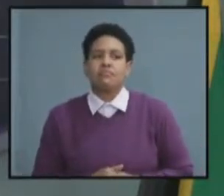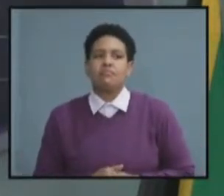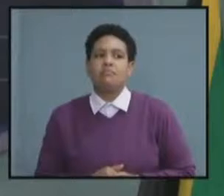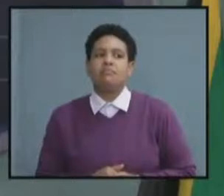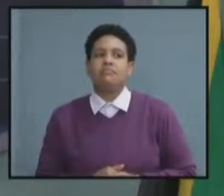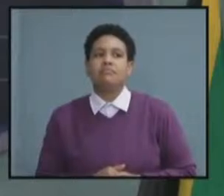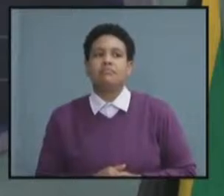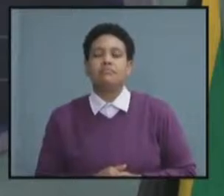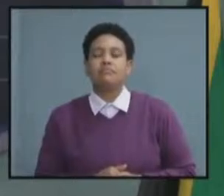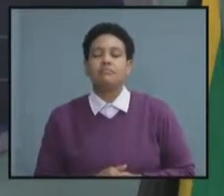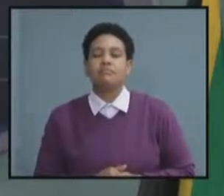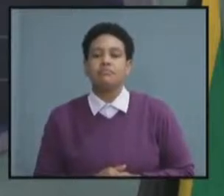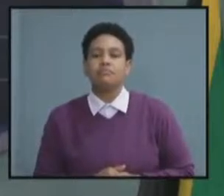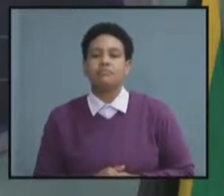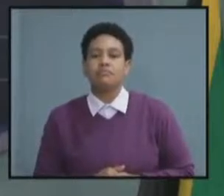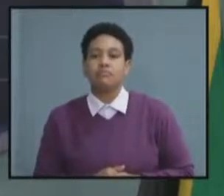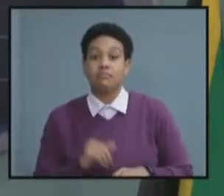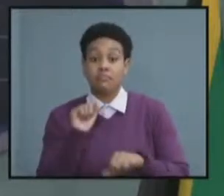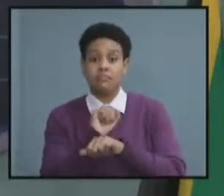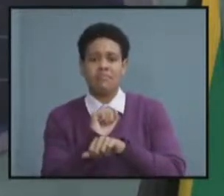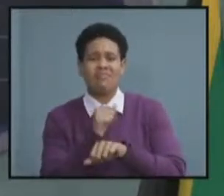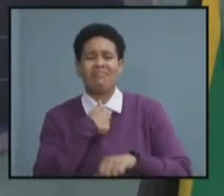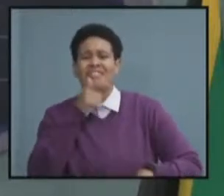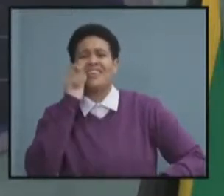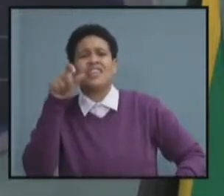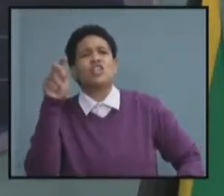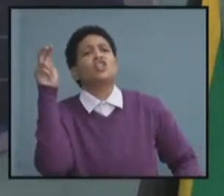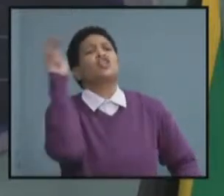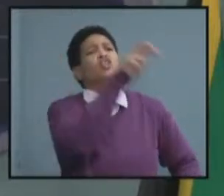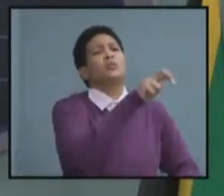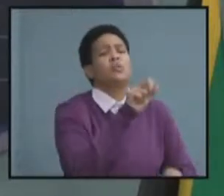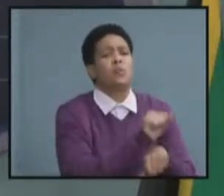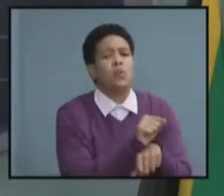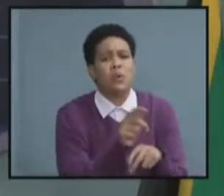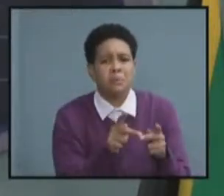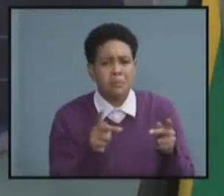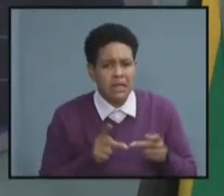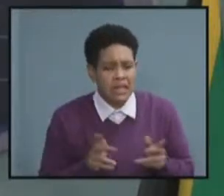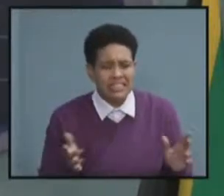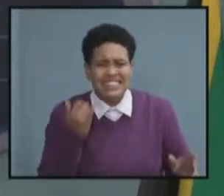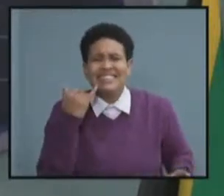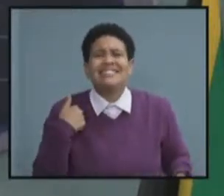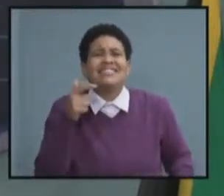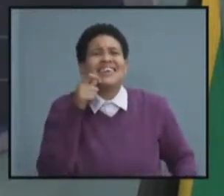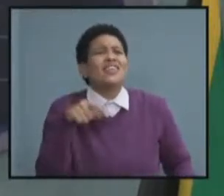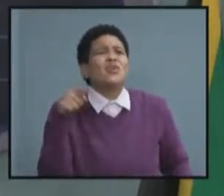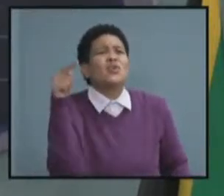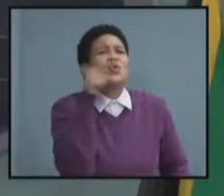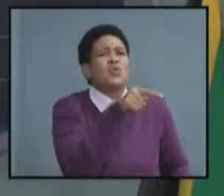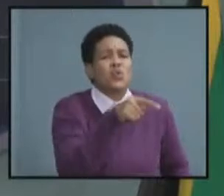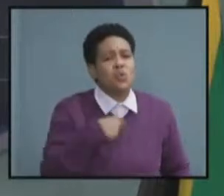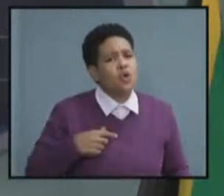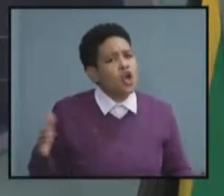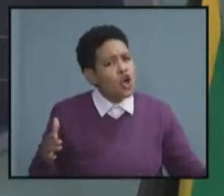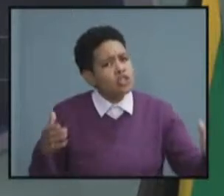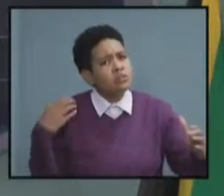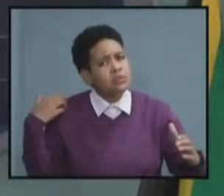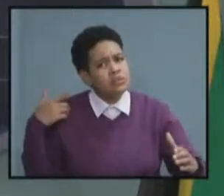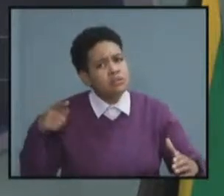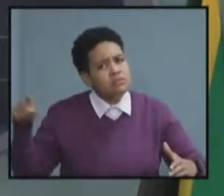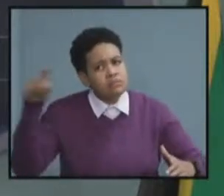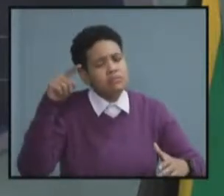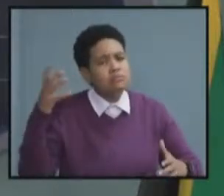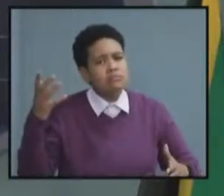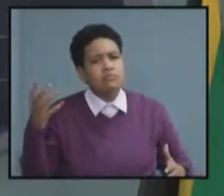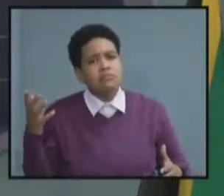need physical presence at the workplace. We are encouraging our employers